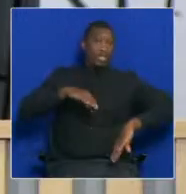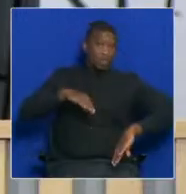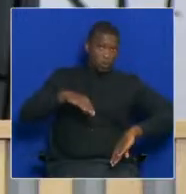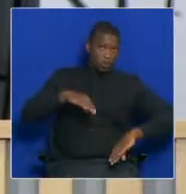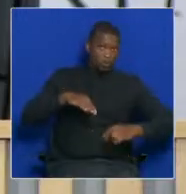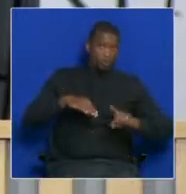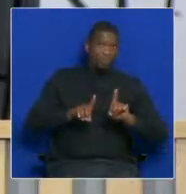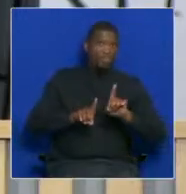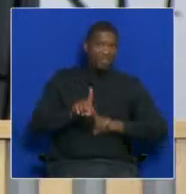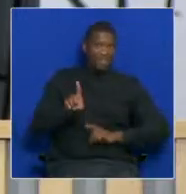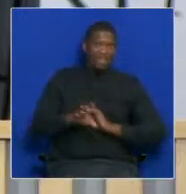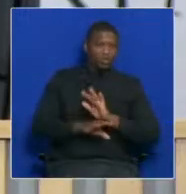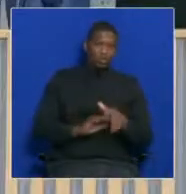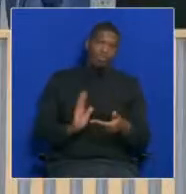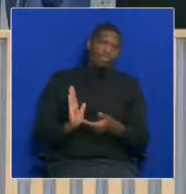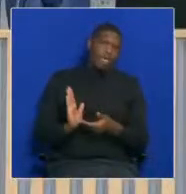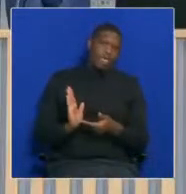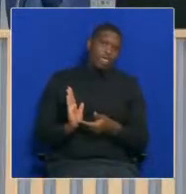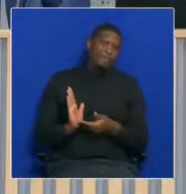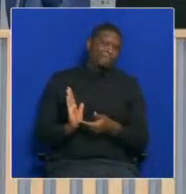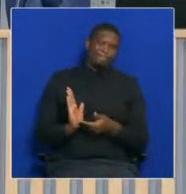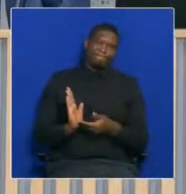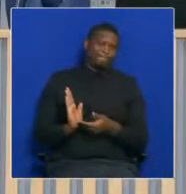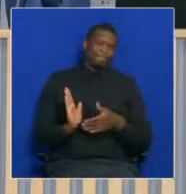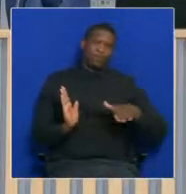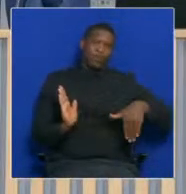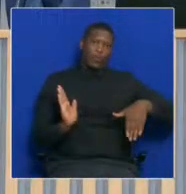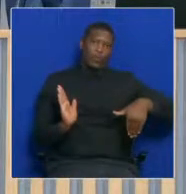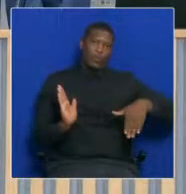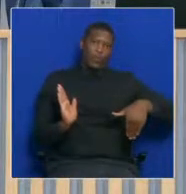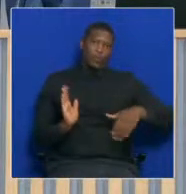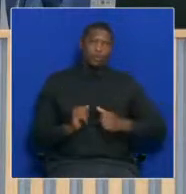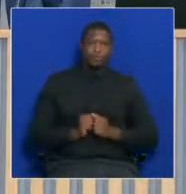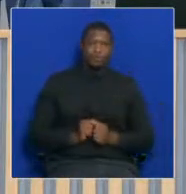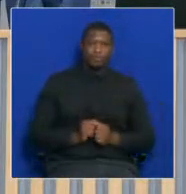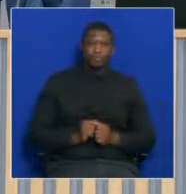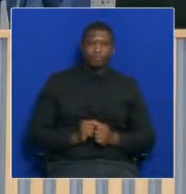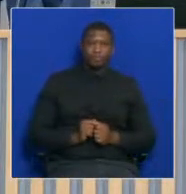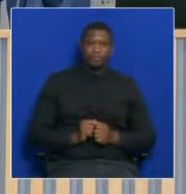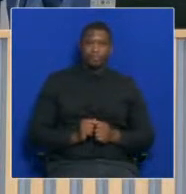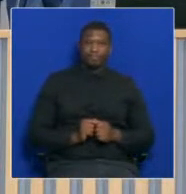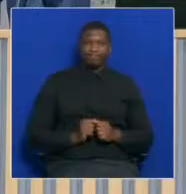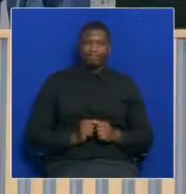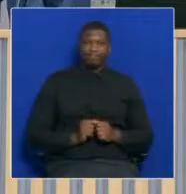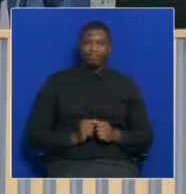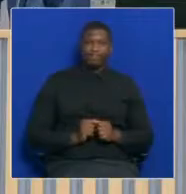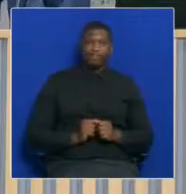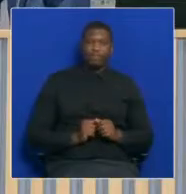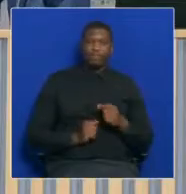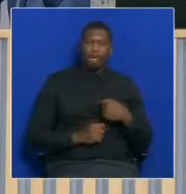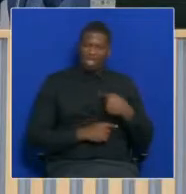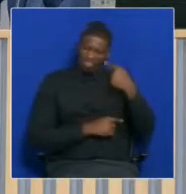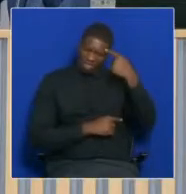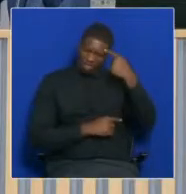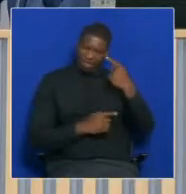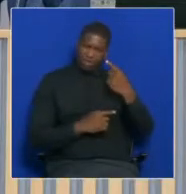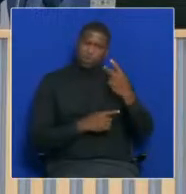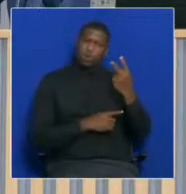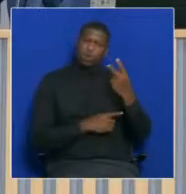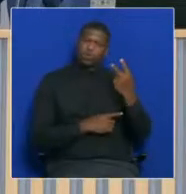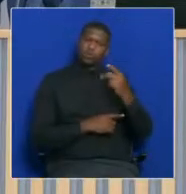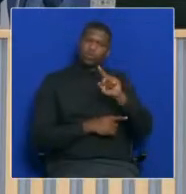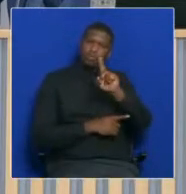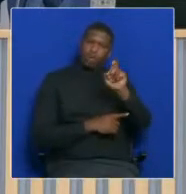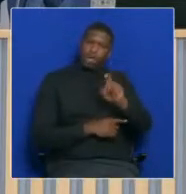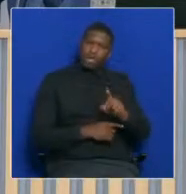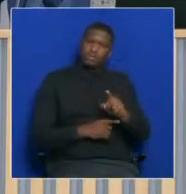for. And I think I'd also asked a question about whether it